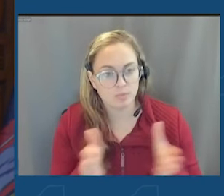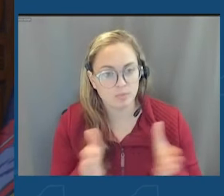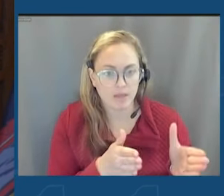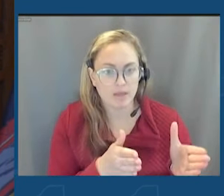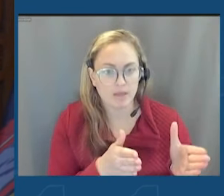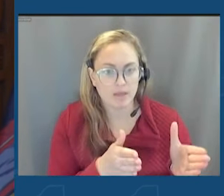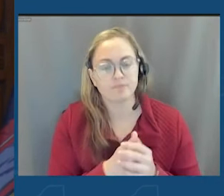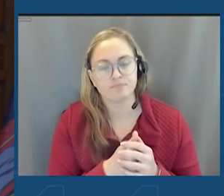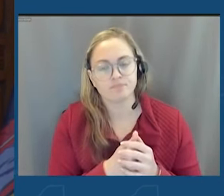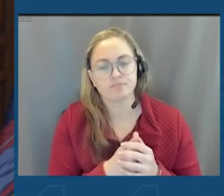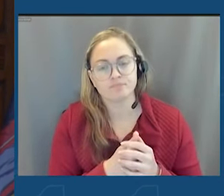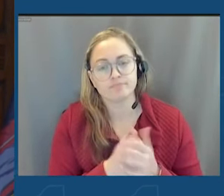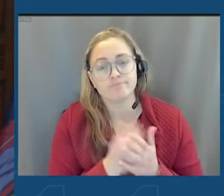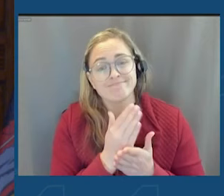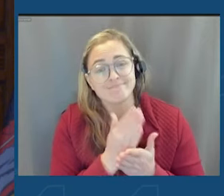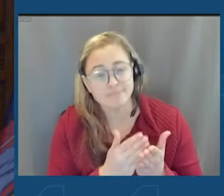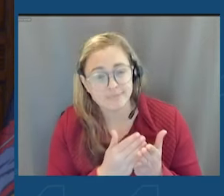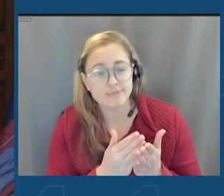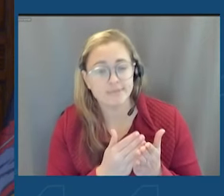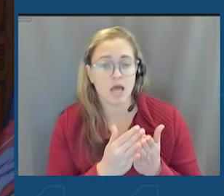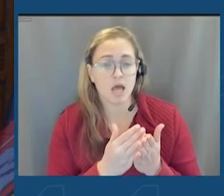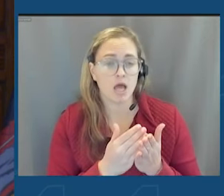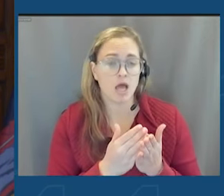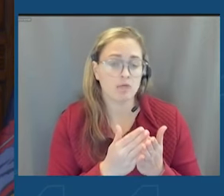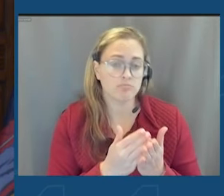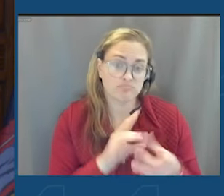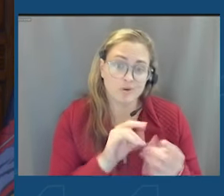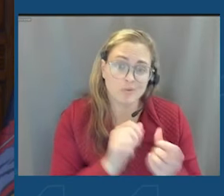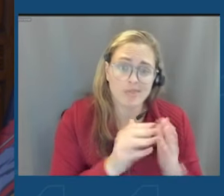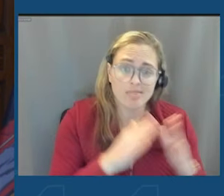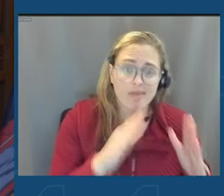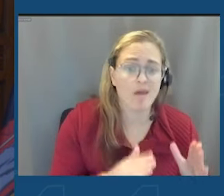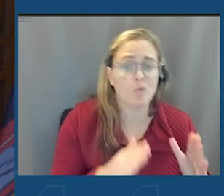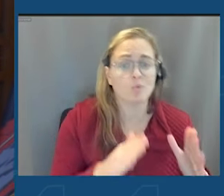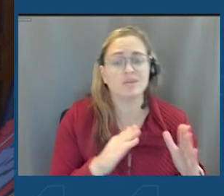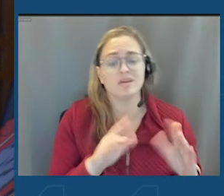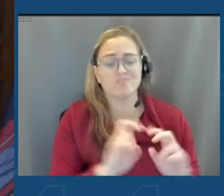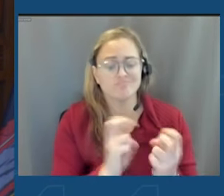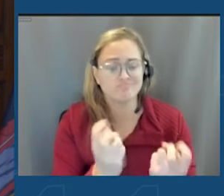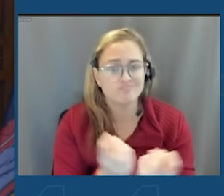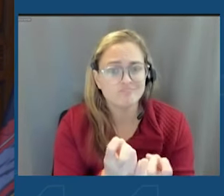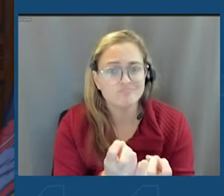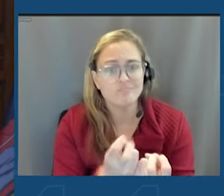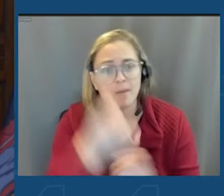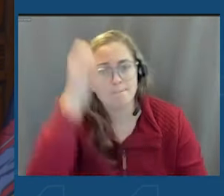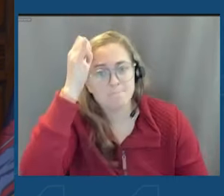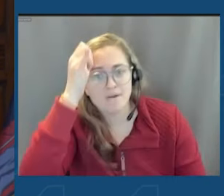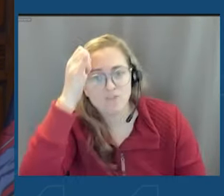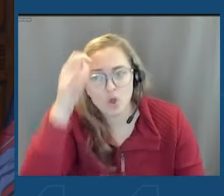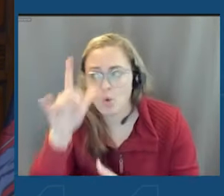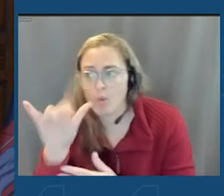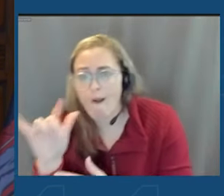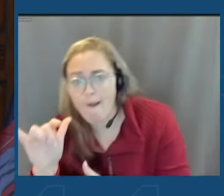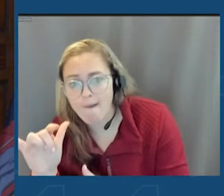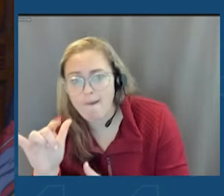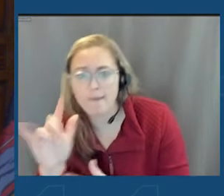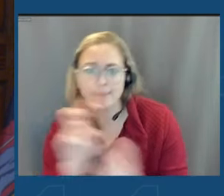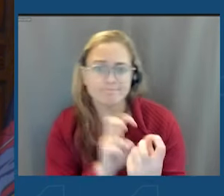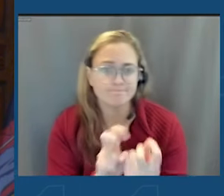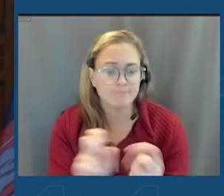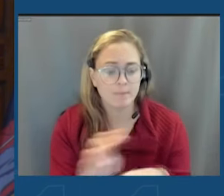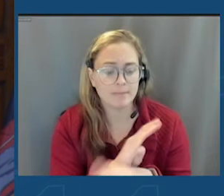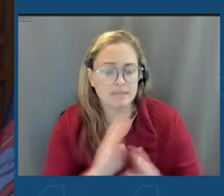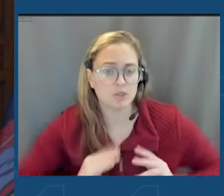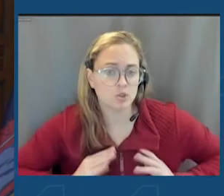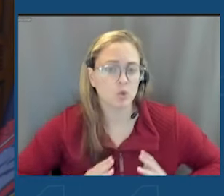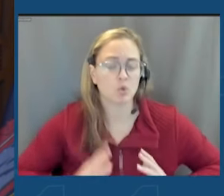January. Some of them have to do with housing. We've had housing roundtables from Buffalo to Long Island. I've sat with business owners and labor leaders